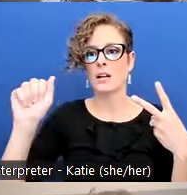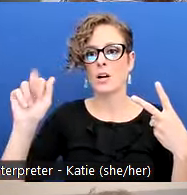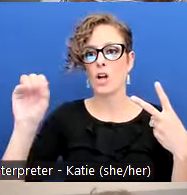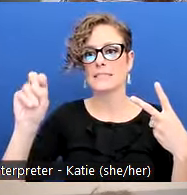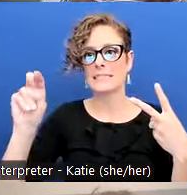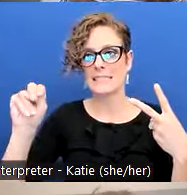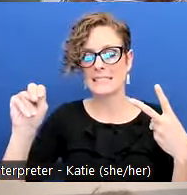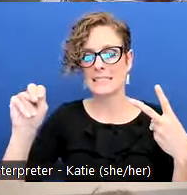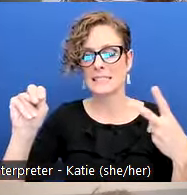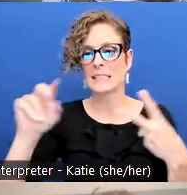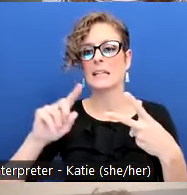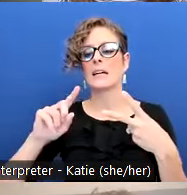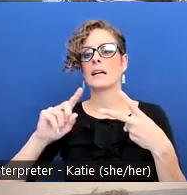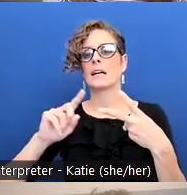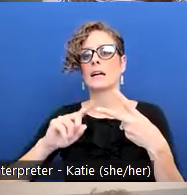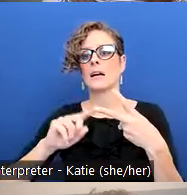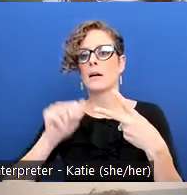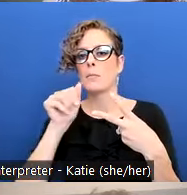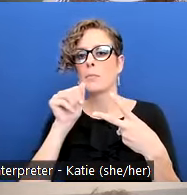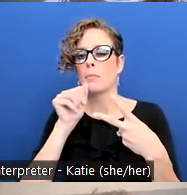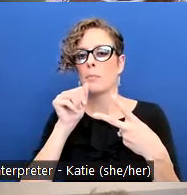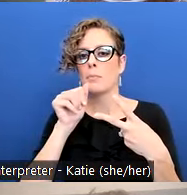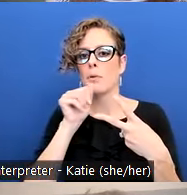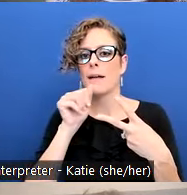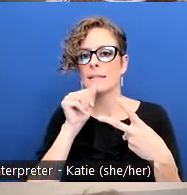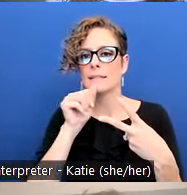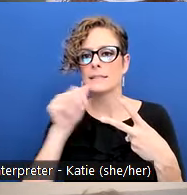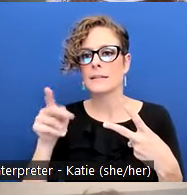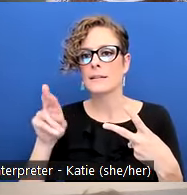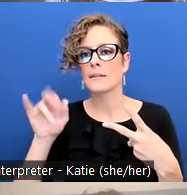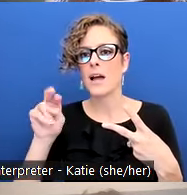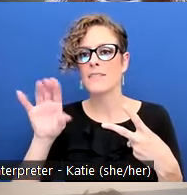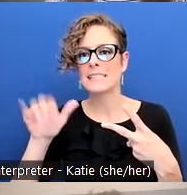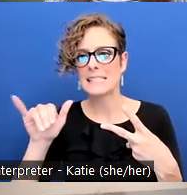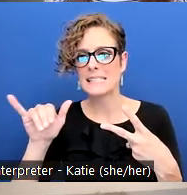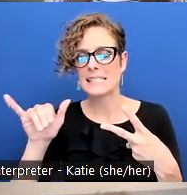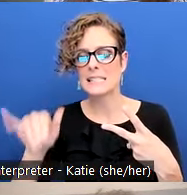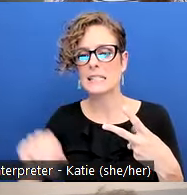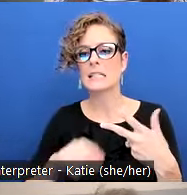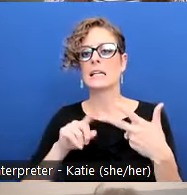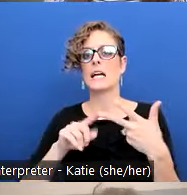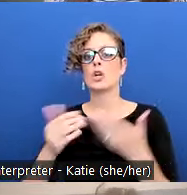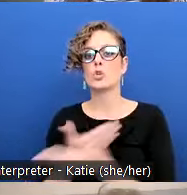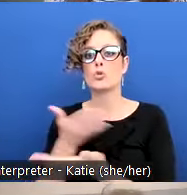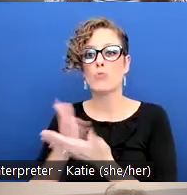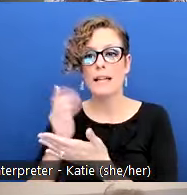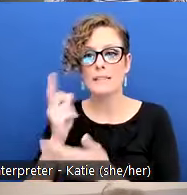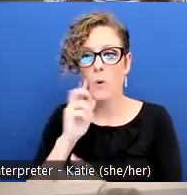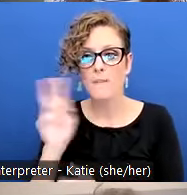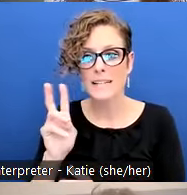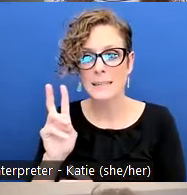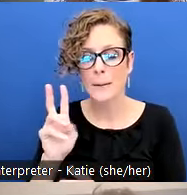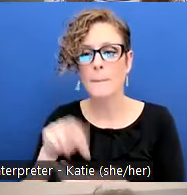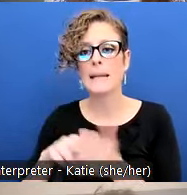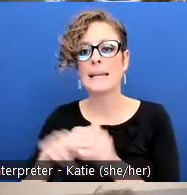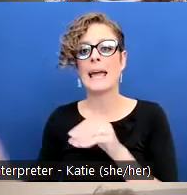it adds language about new rights for victims, including things like being able to appear in person,